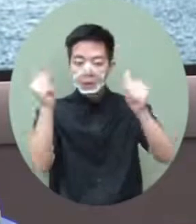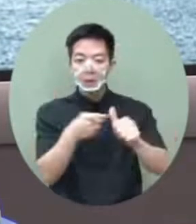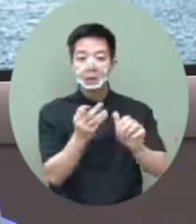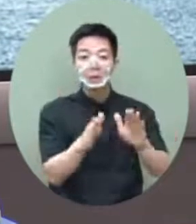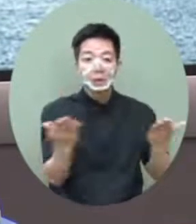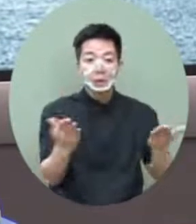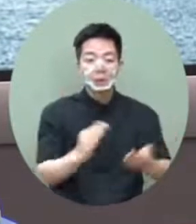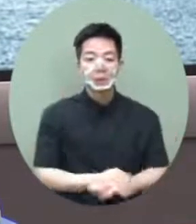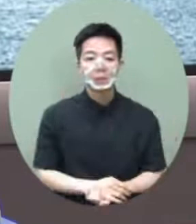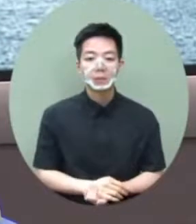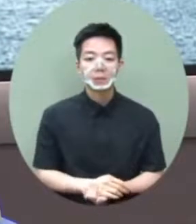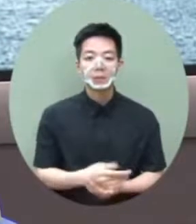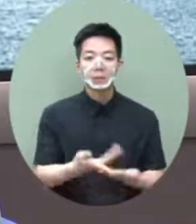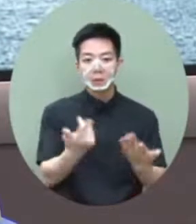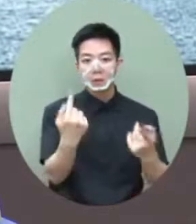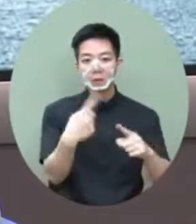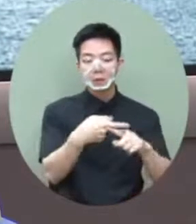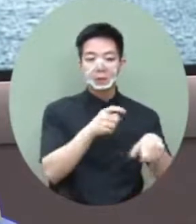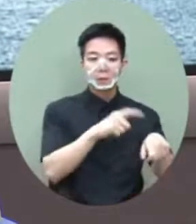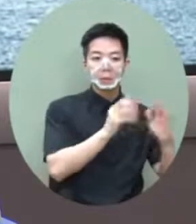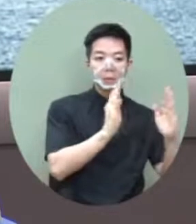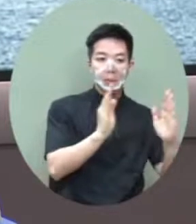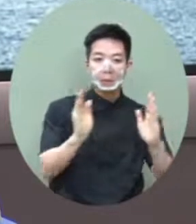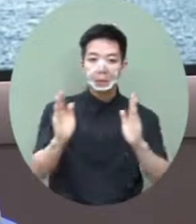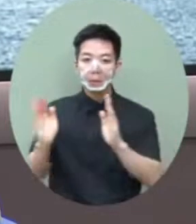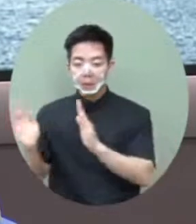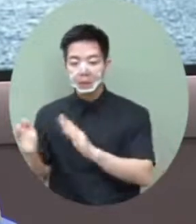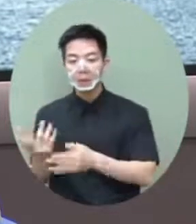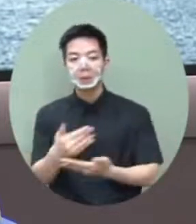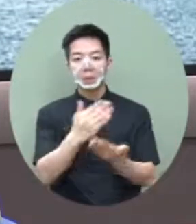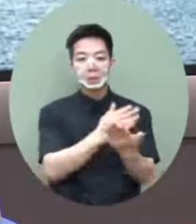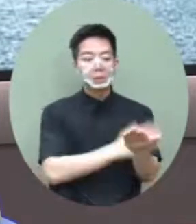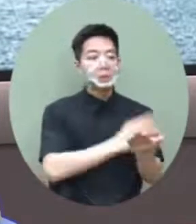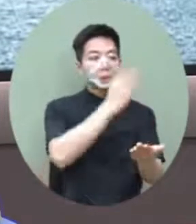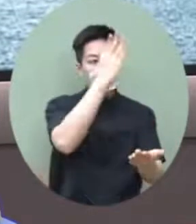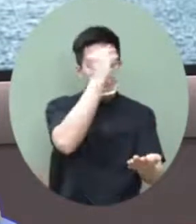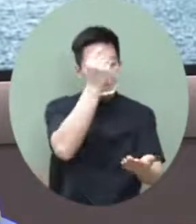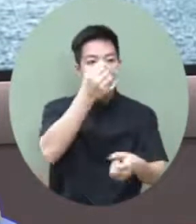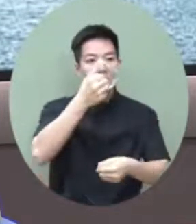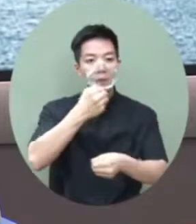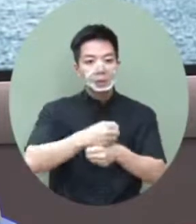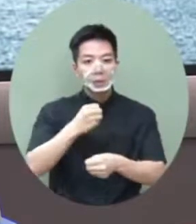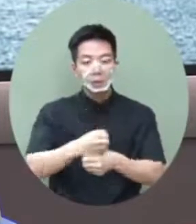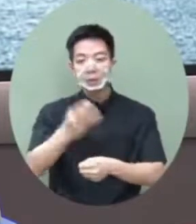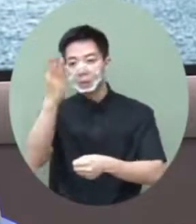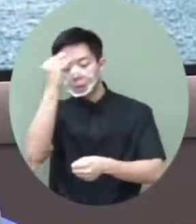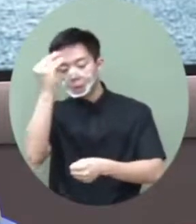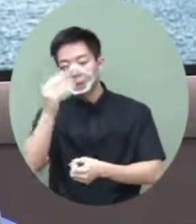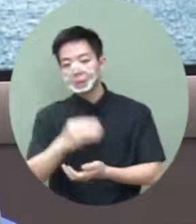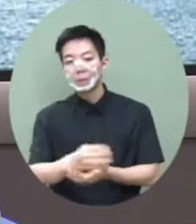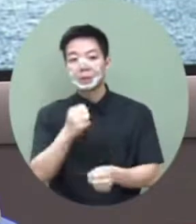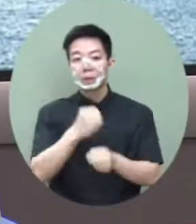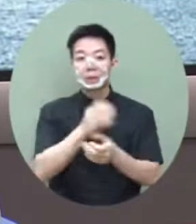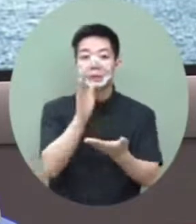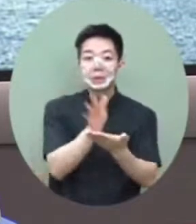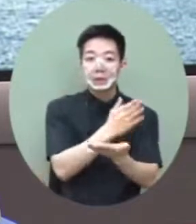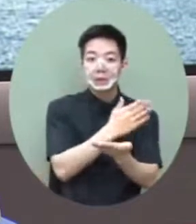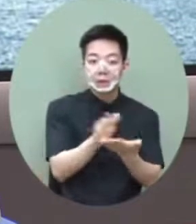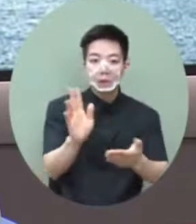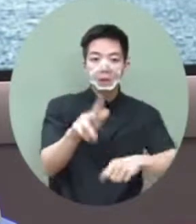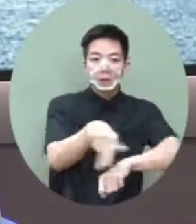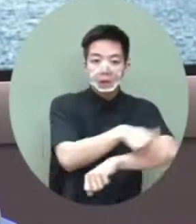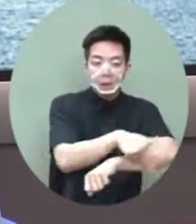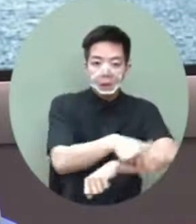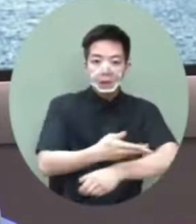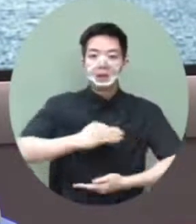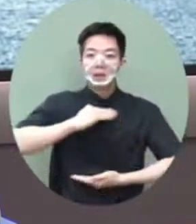medical officers as well as nurses have familiarized themselves with the workflow of